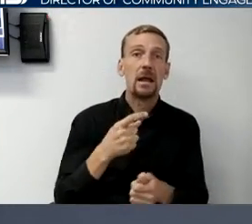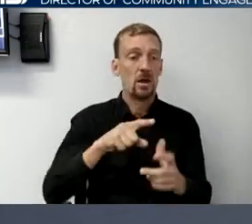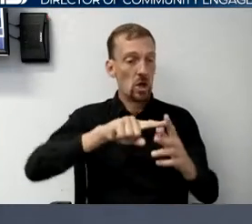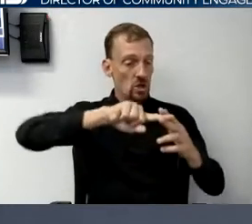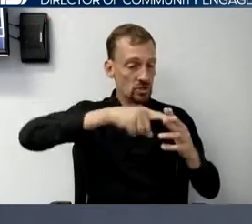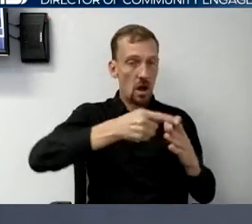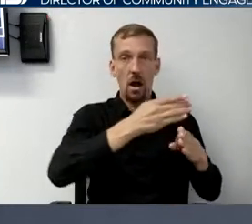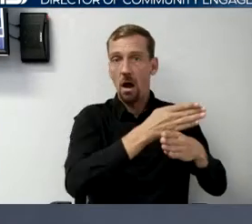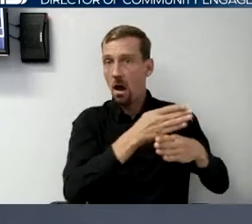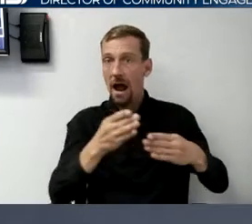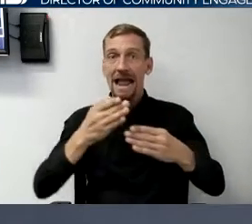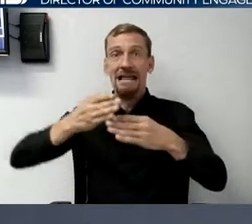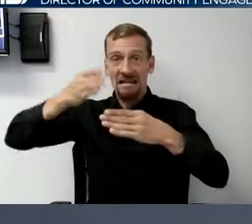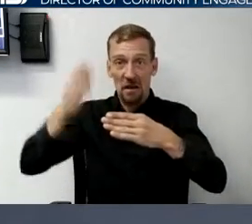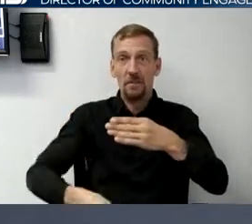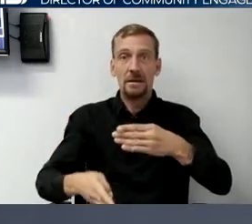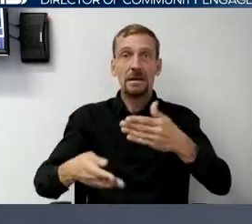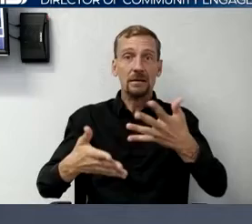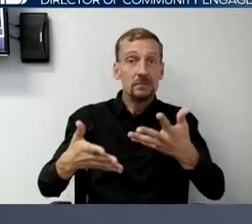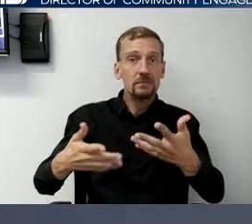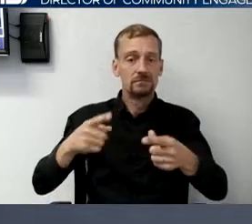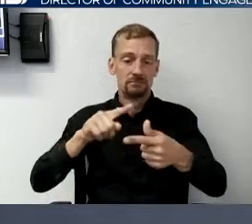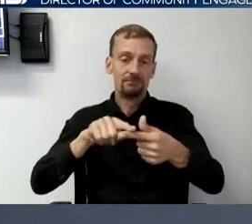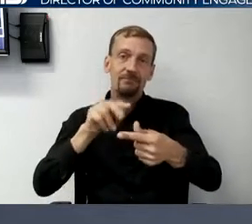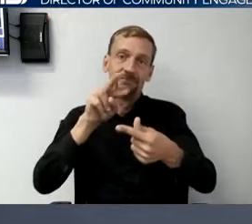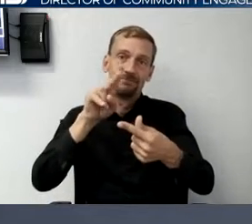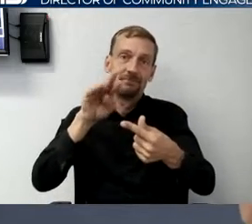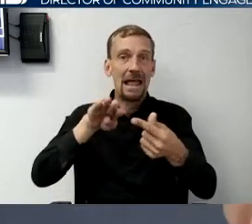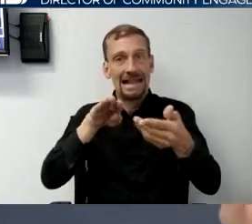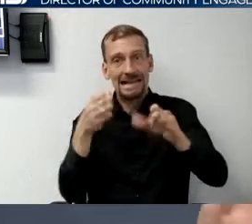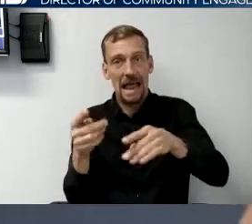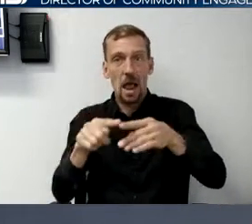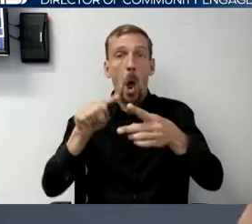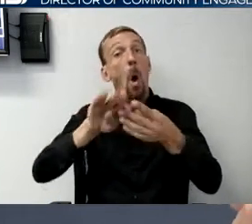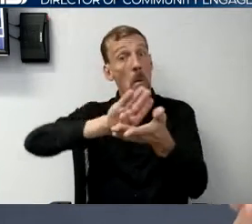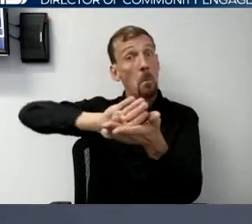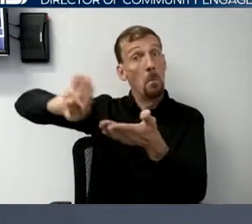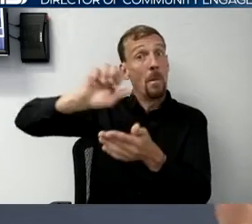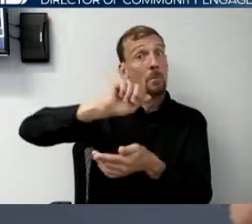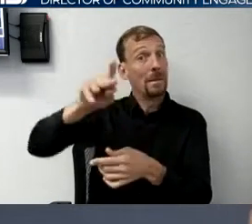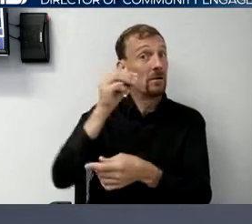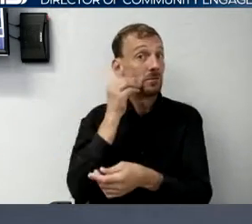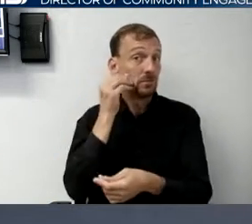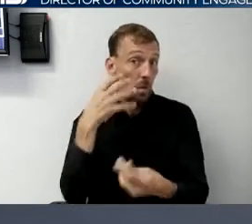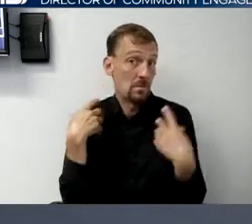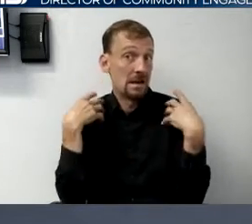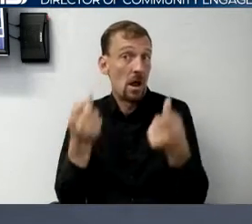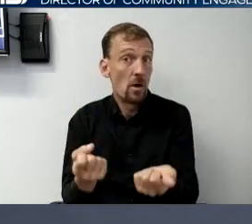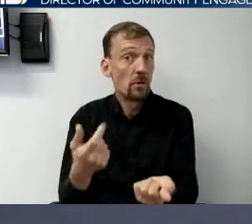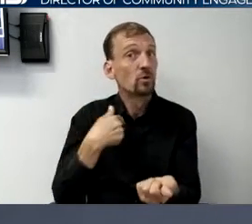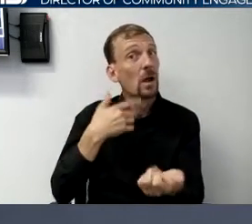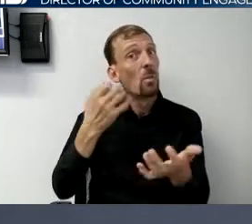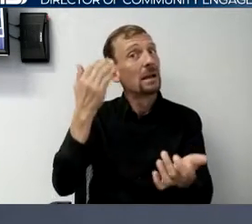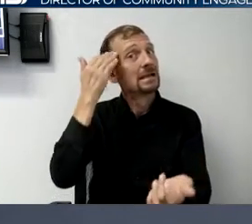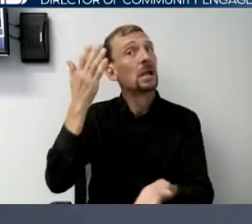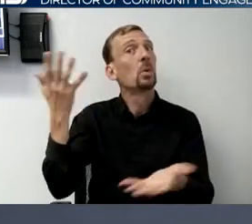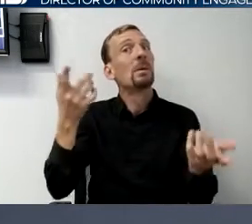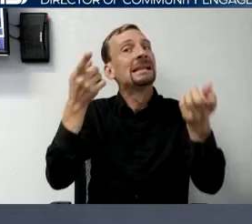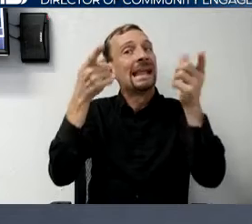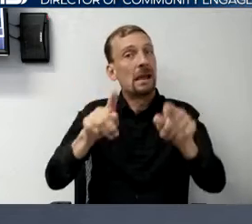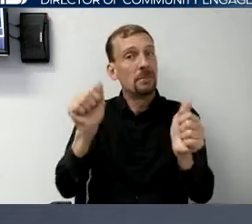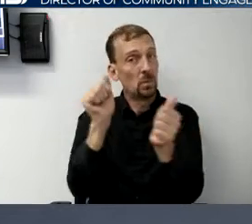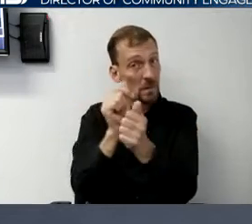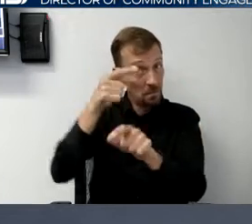completed, and unfortunately they either passed away or they were discharged, and just what was going on with them. So I thought you might find this